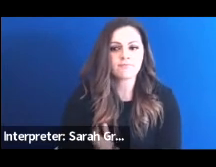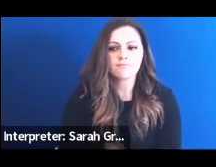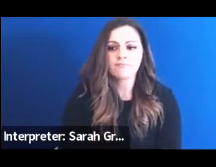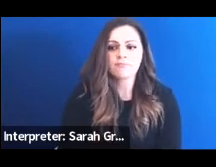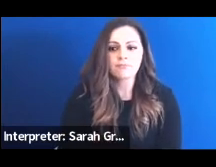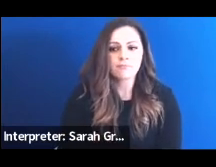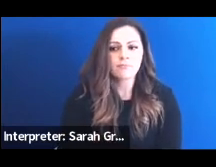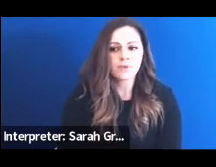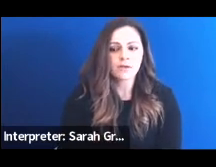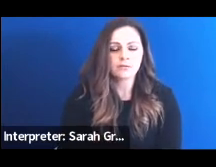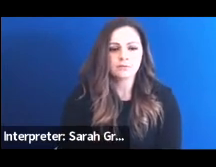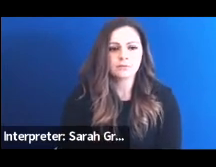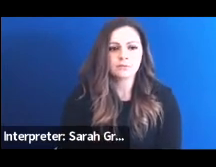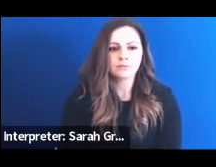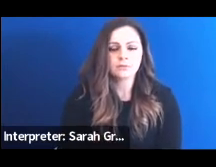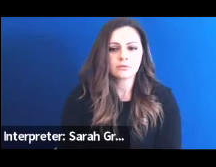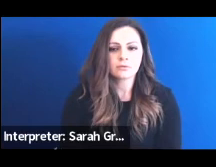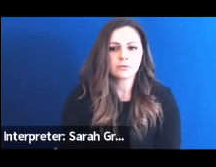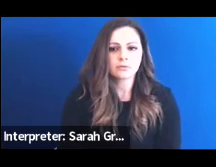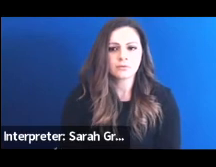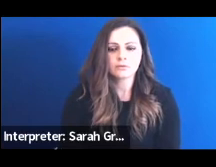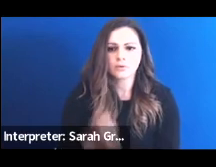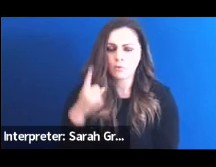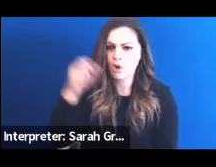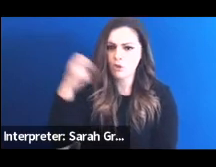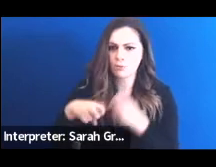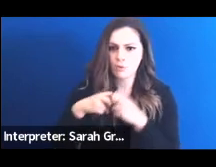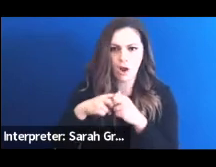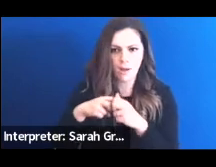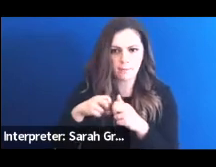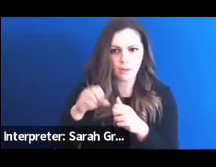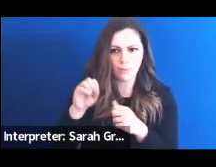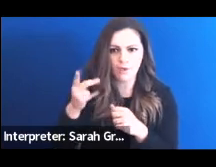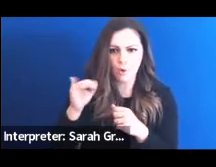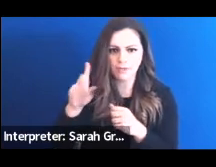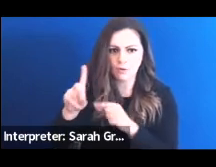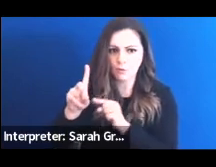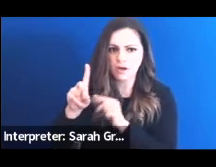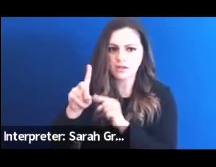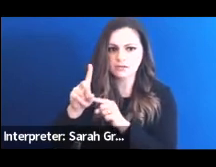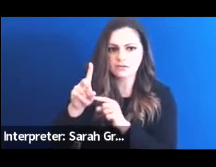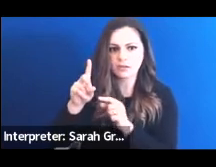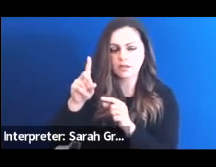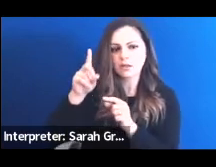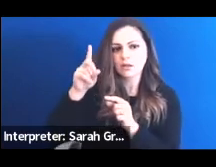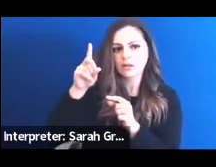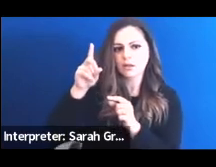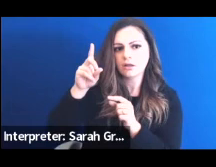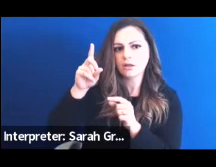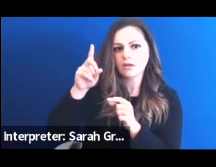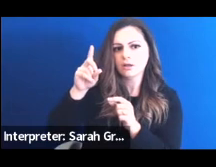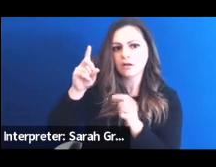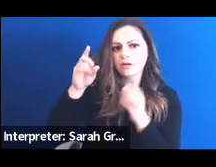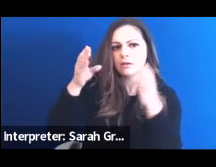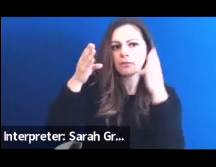One of the big problems with opioids is this whole concept of the negative attitudes that the general public and the people